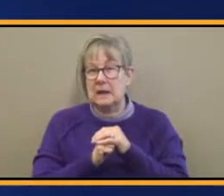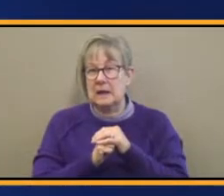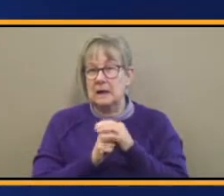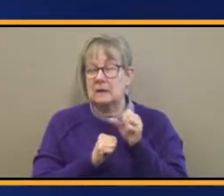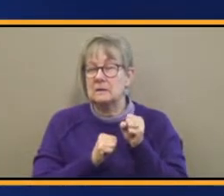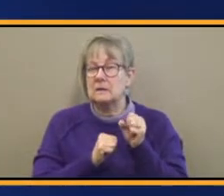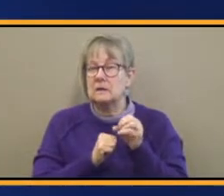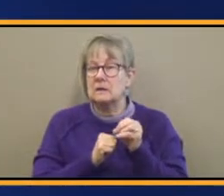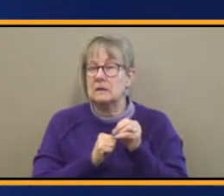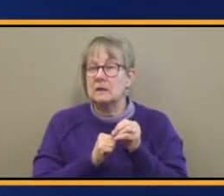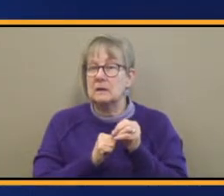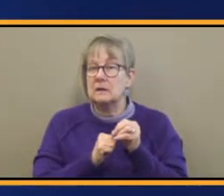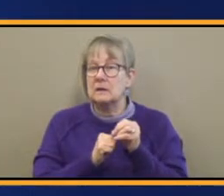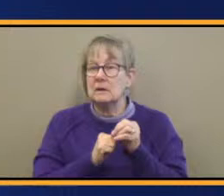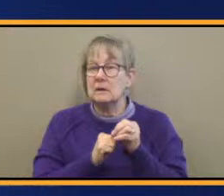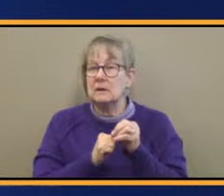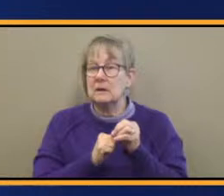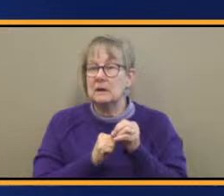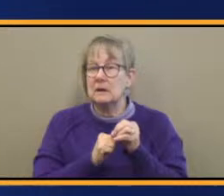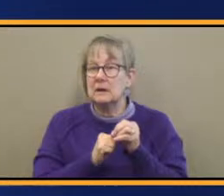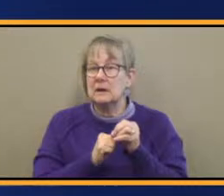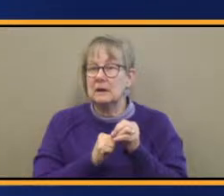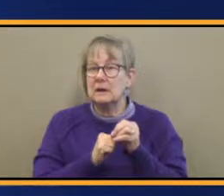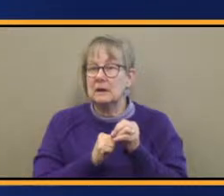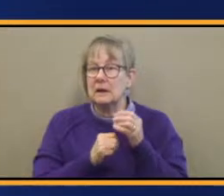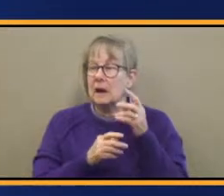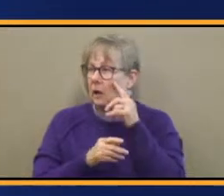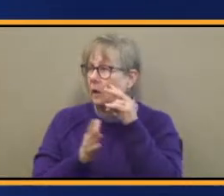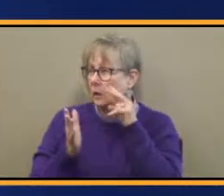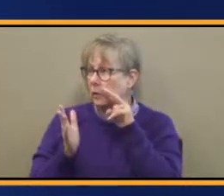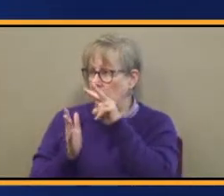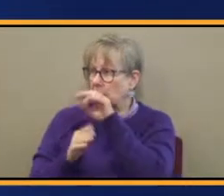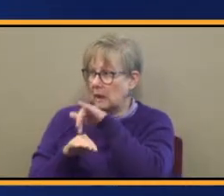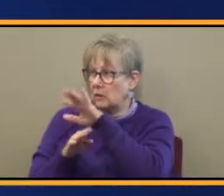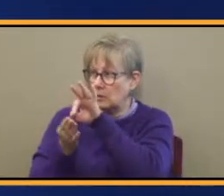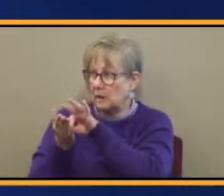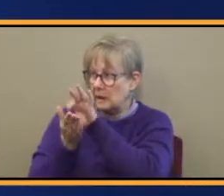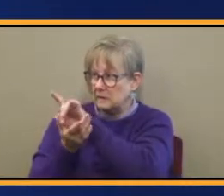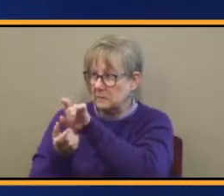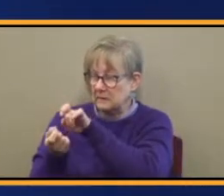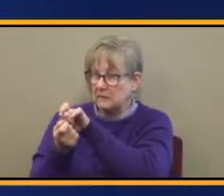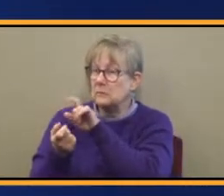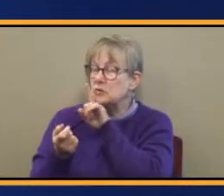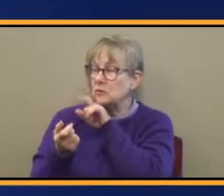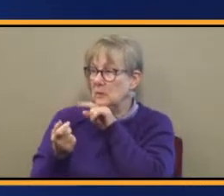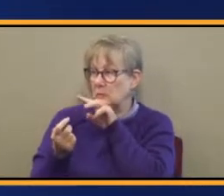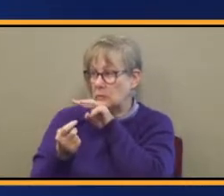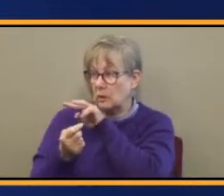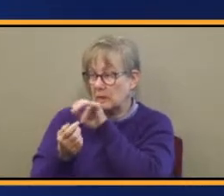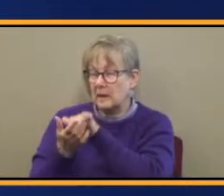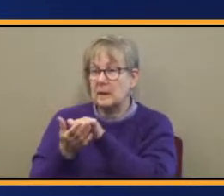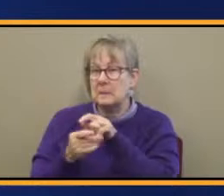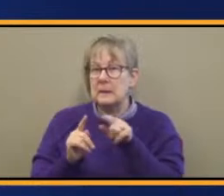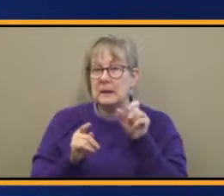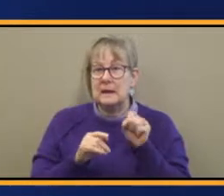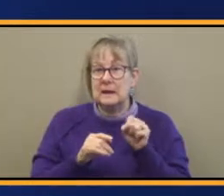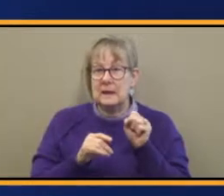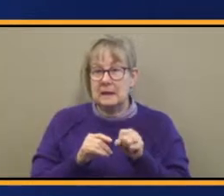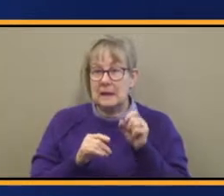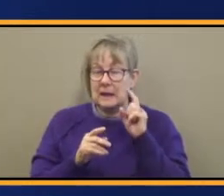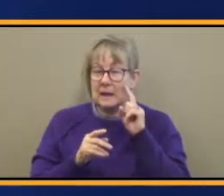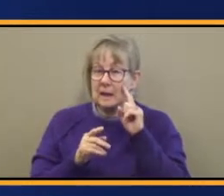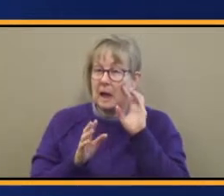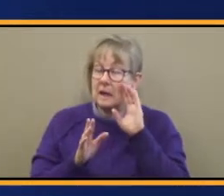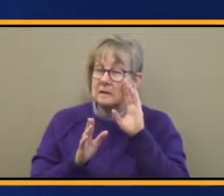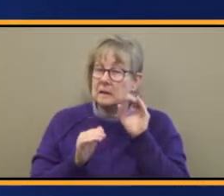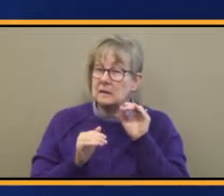So, and I'll look at your account specifically. I'll make sure we look at that, but I mean, ideally,